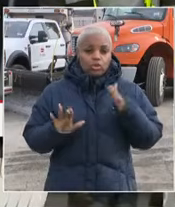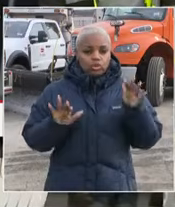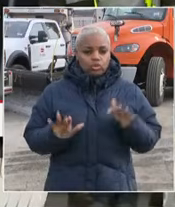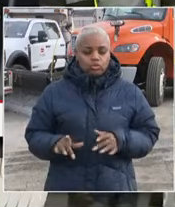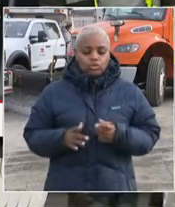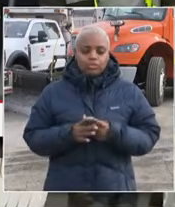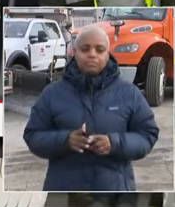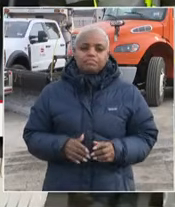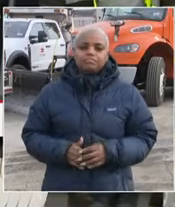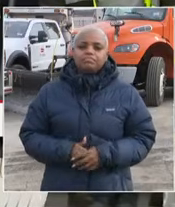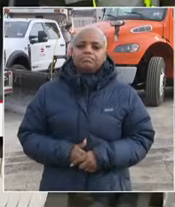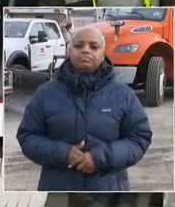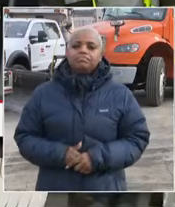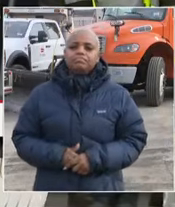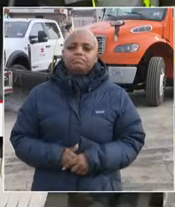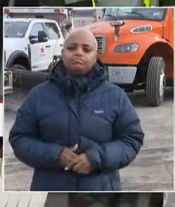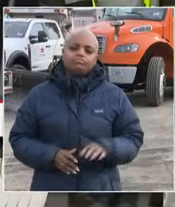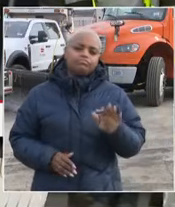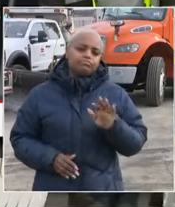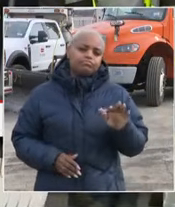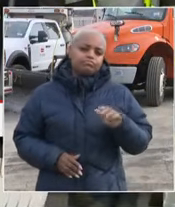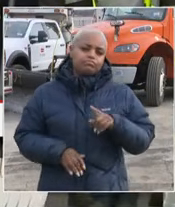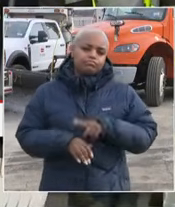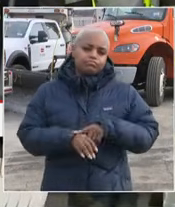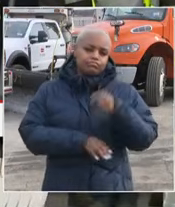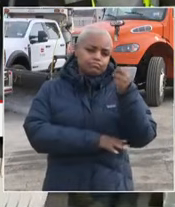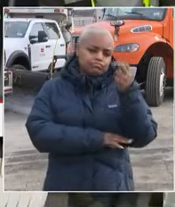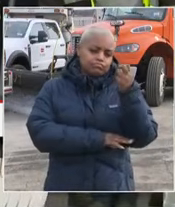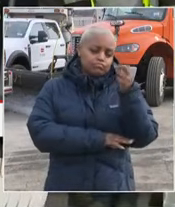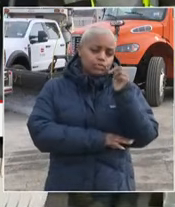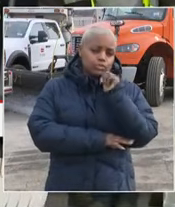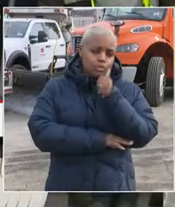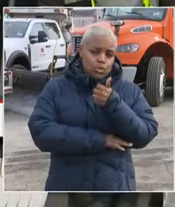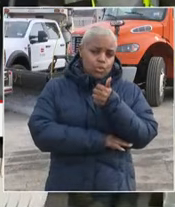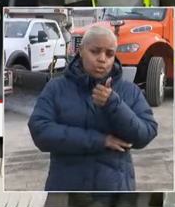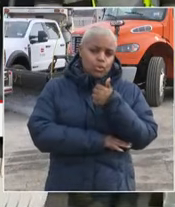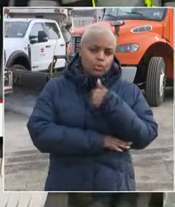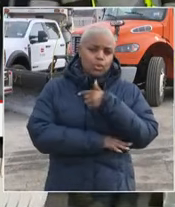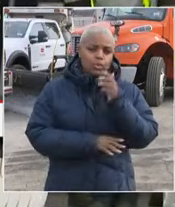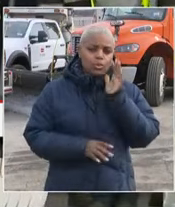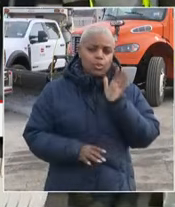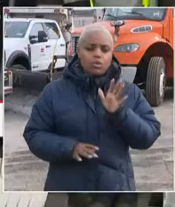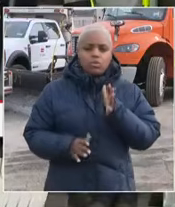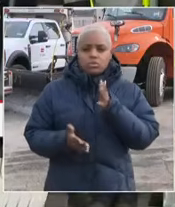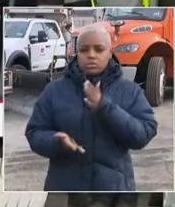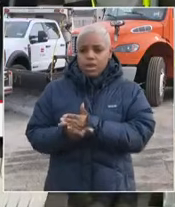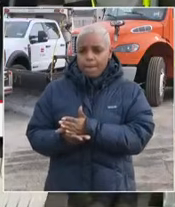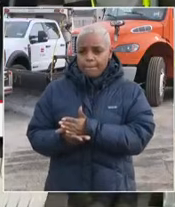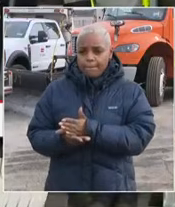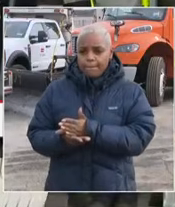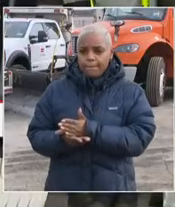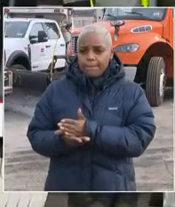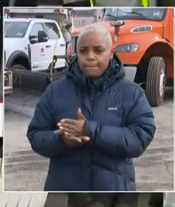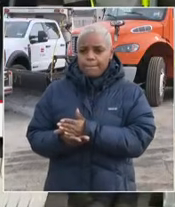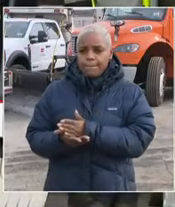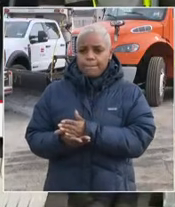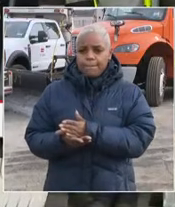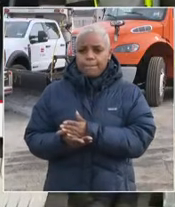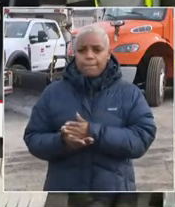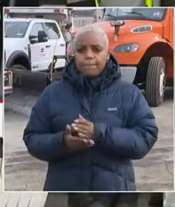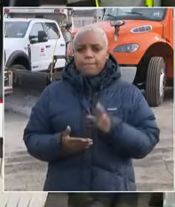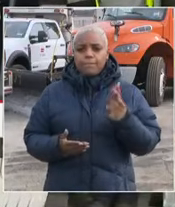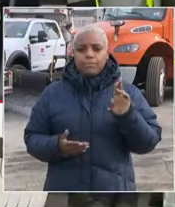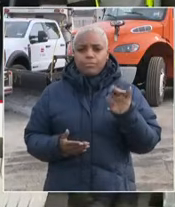gear around noon tomorrow with the commencement of the snow emergency, we'll shift over from brining to salt to get a good layer of chemical down on the